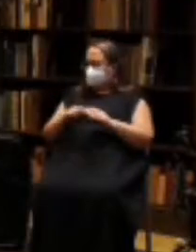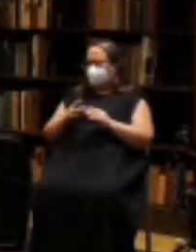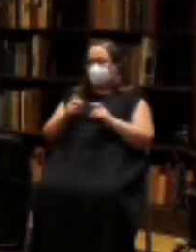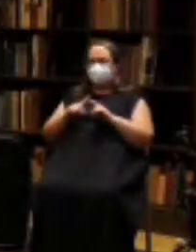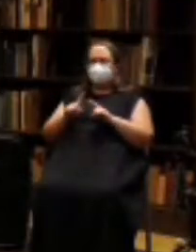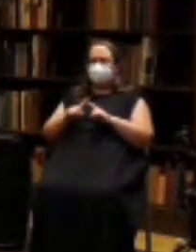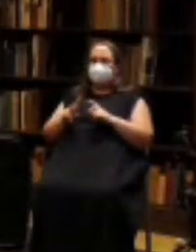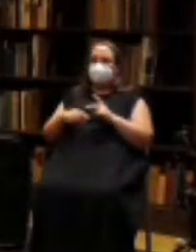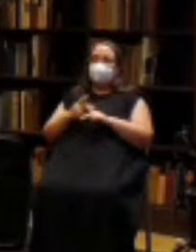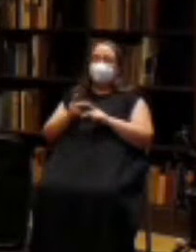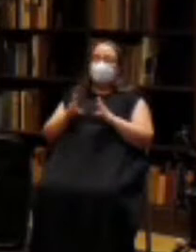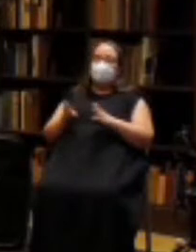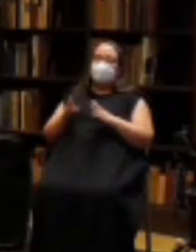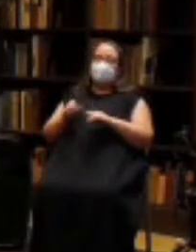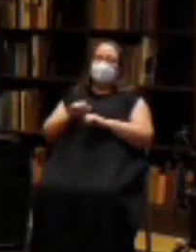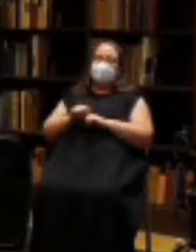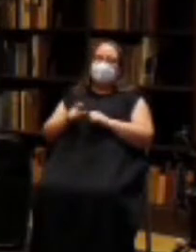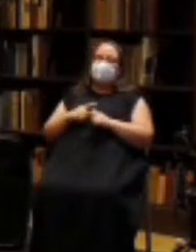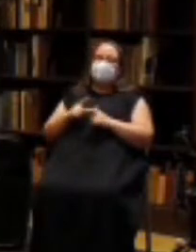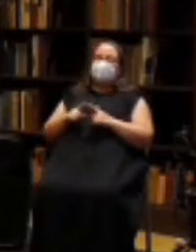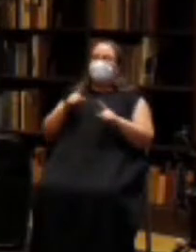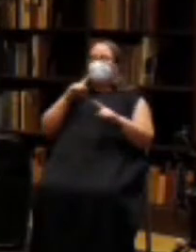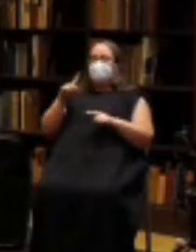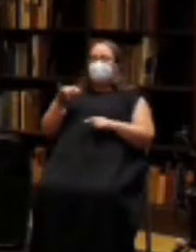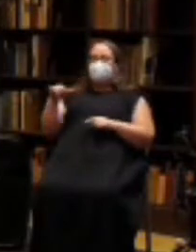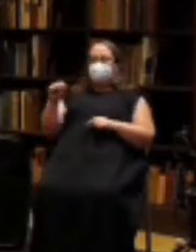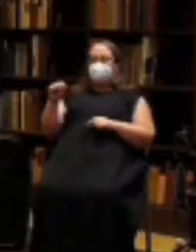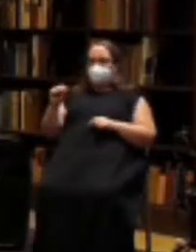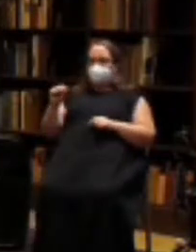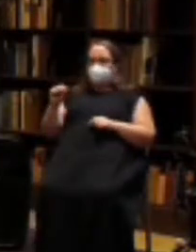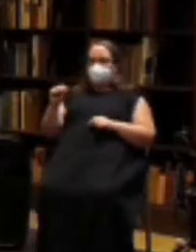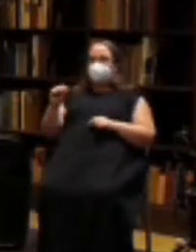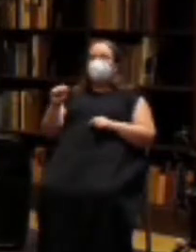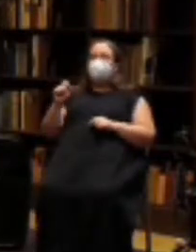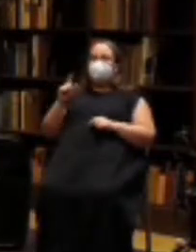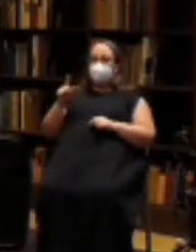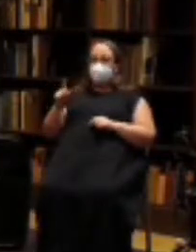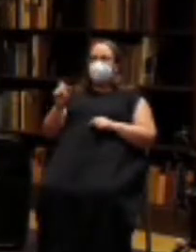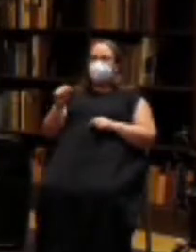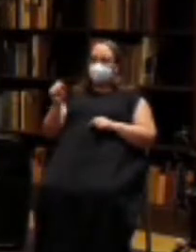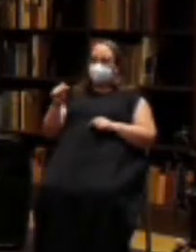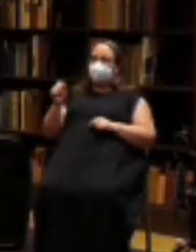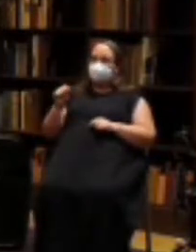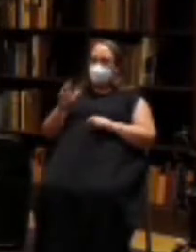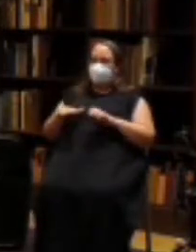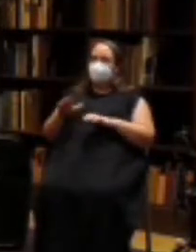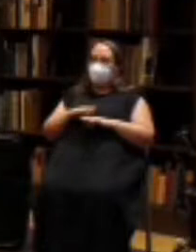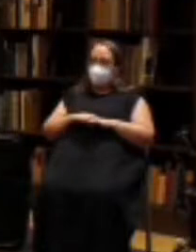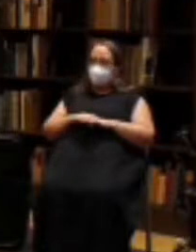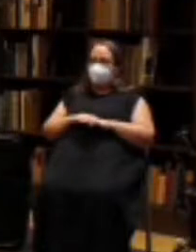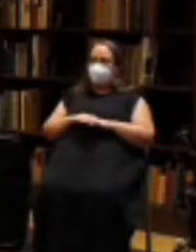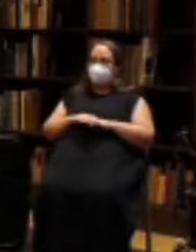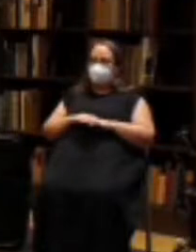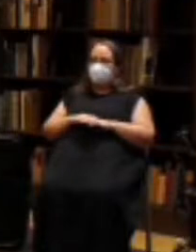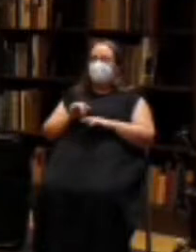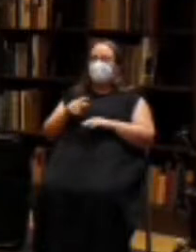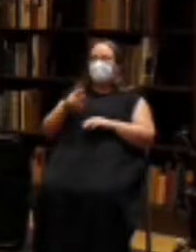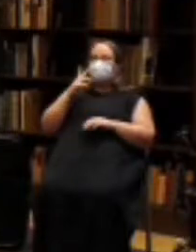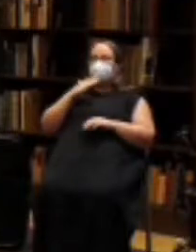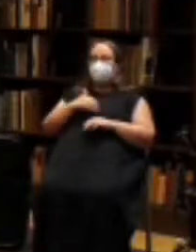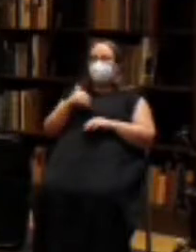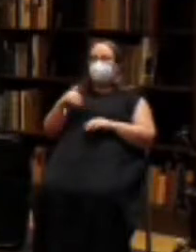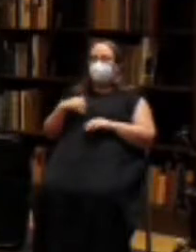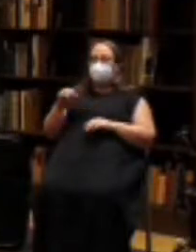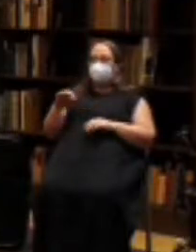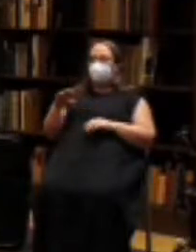of different kinds of organizing work. And the answer is yes. There was definitely overlap, so that you see